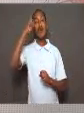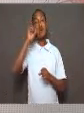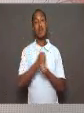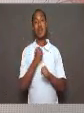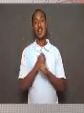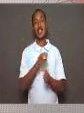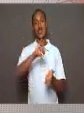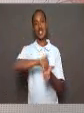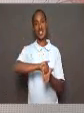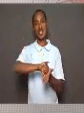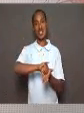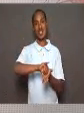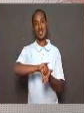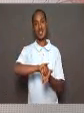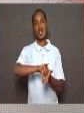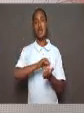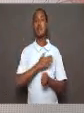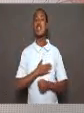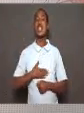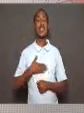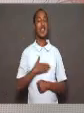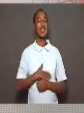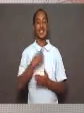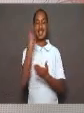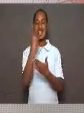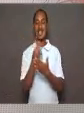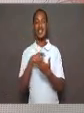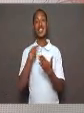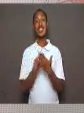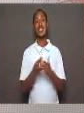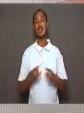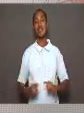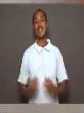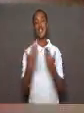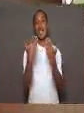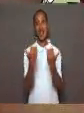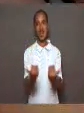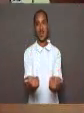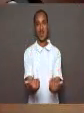salt. Please list these methods now.